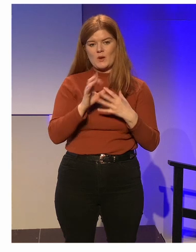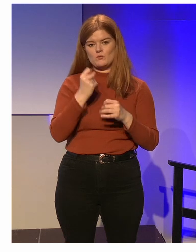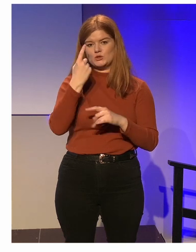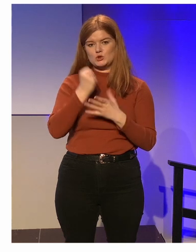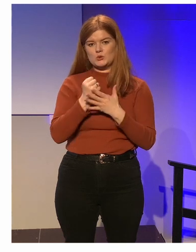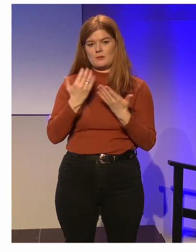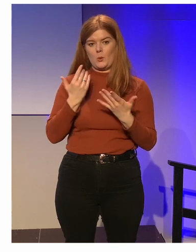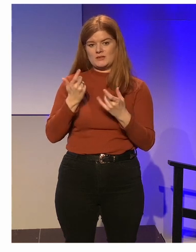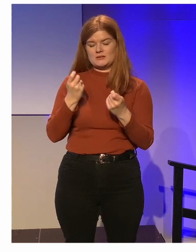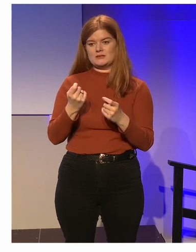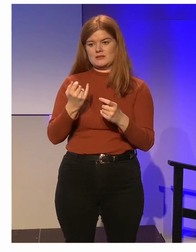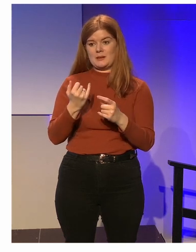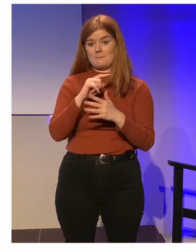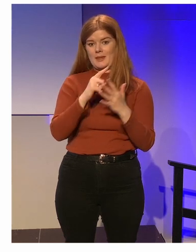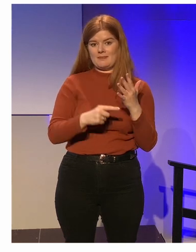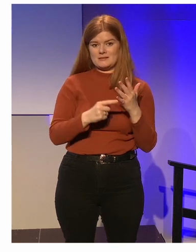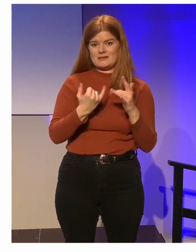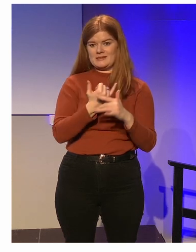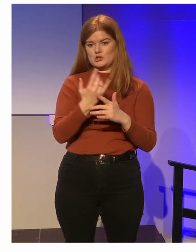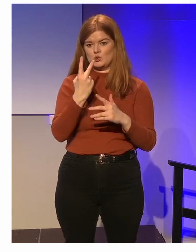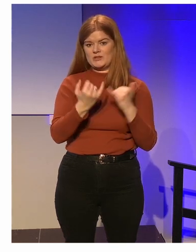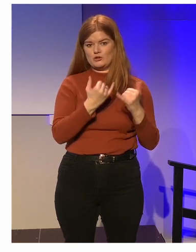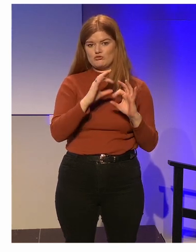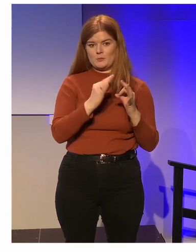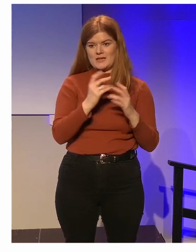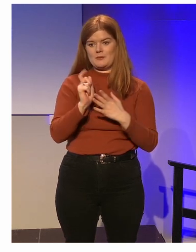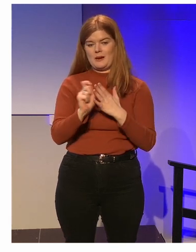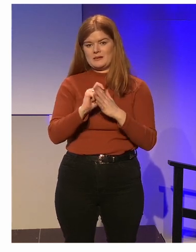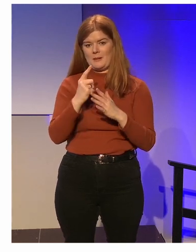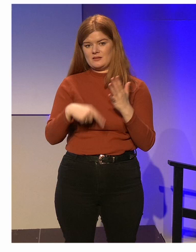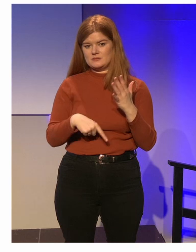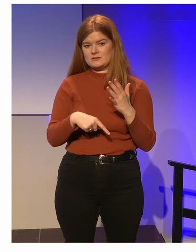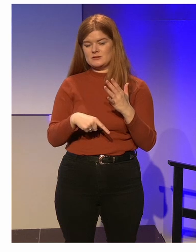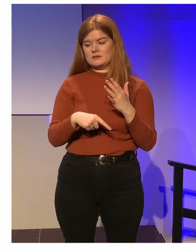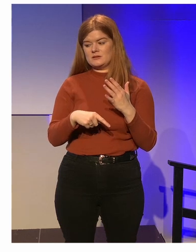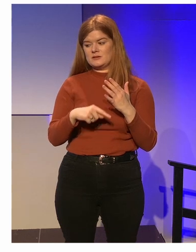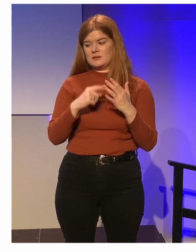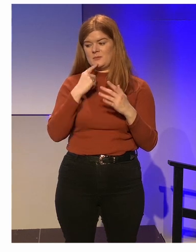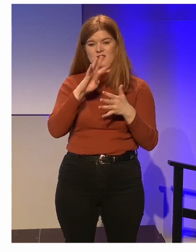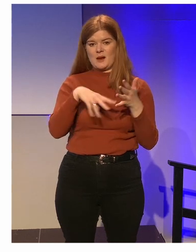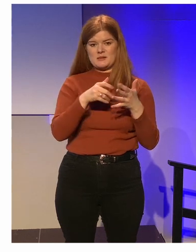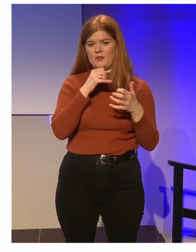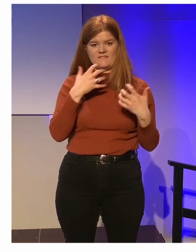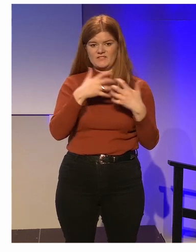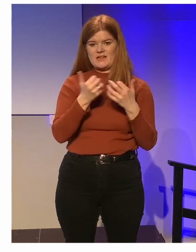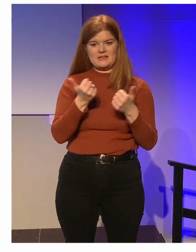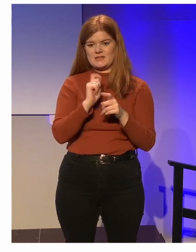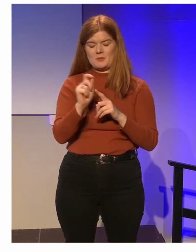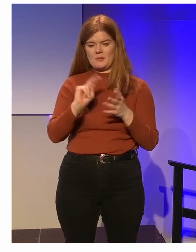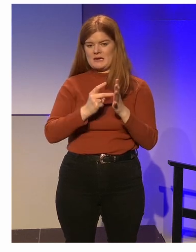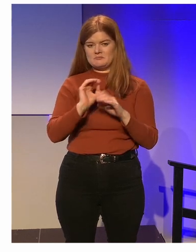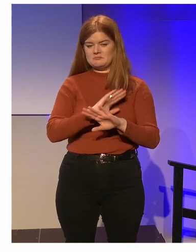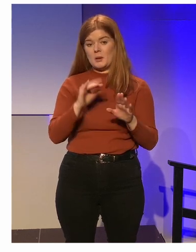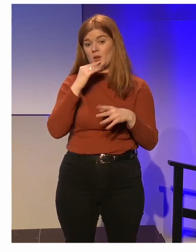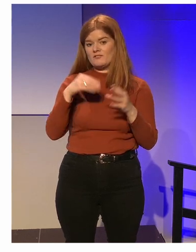currently sitting maths across 2 year groups and applied maths. The timetable doesn't fit any sort of a plan, but